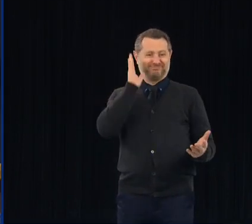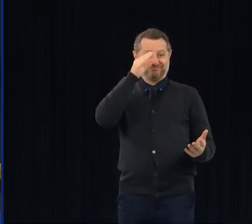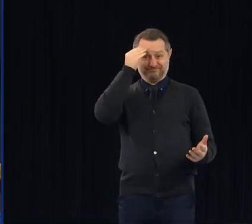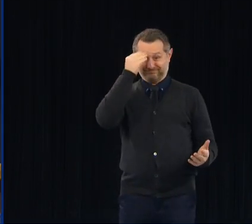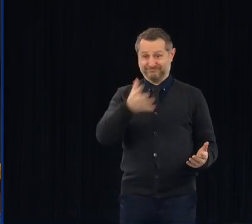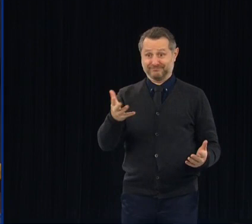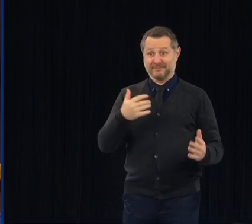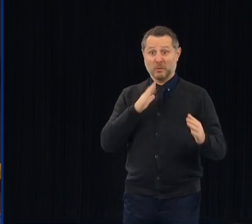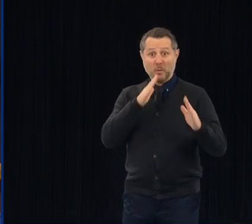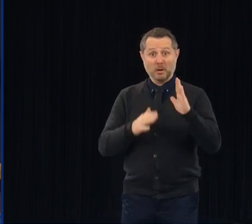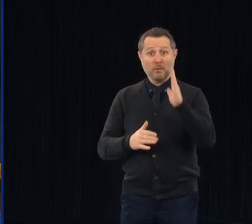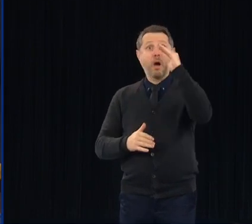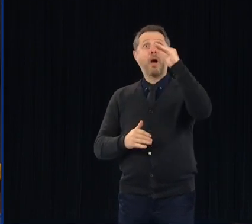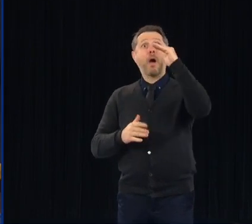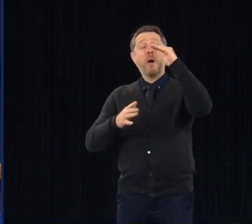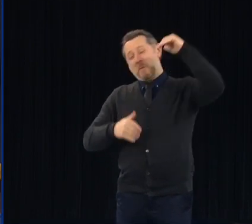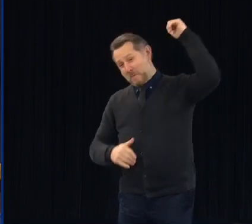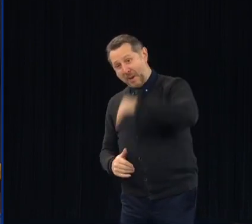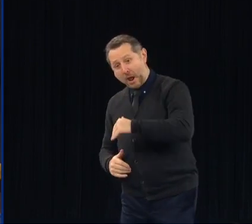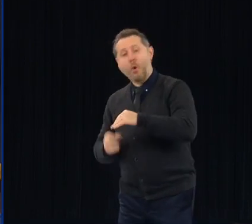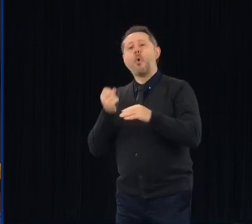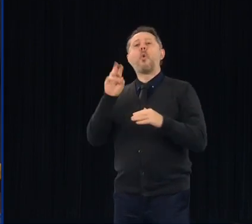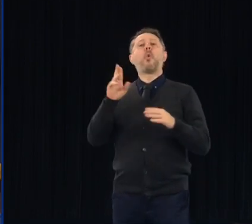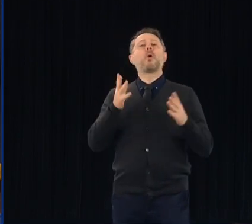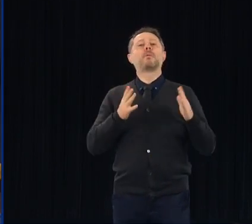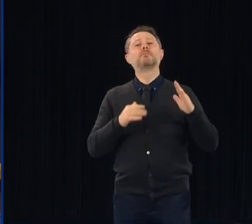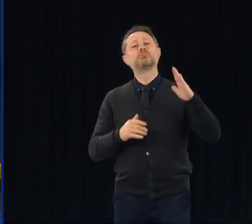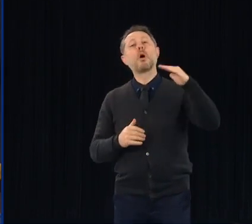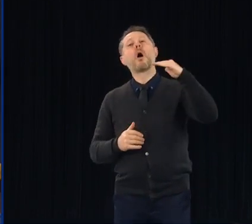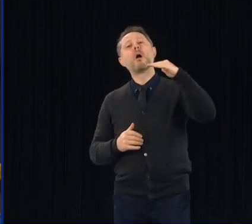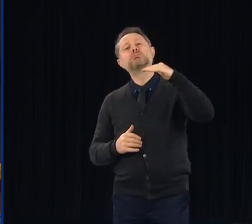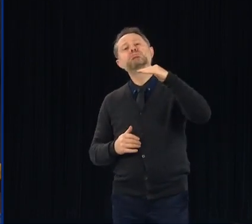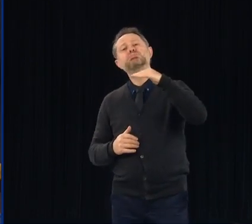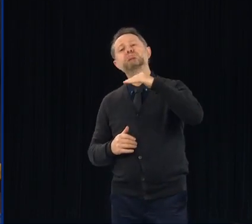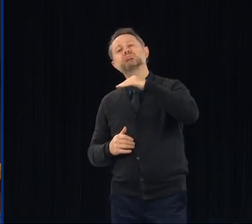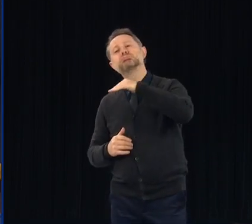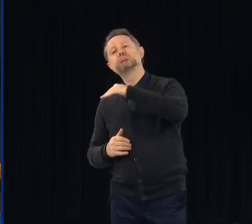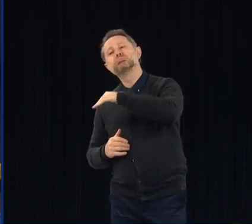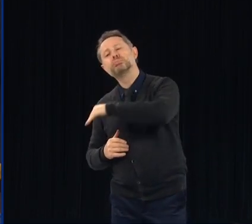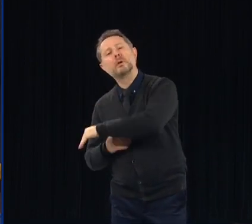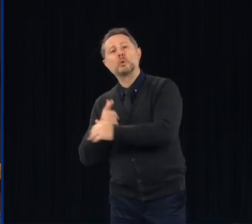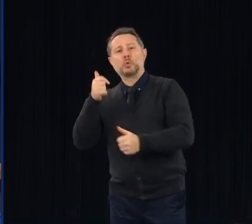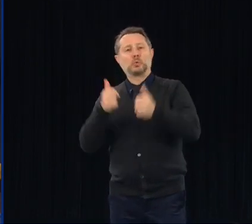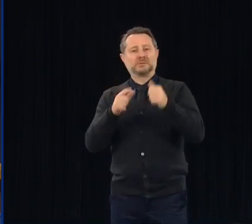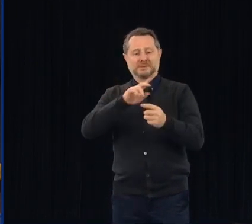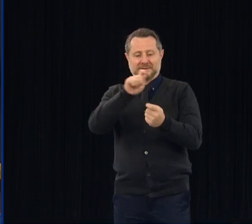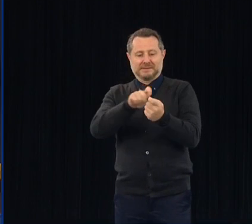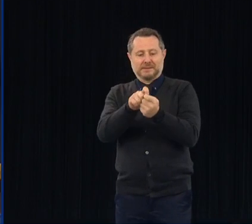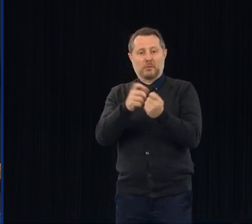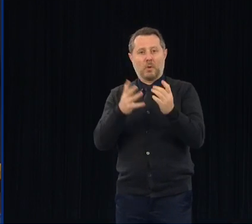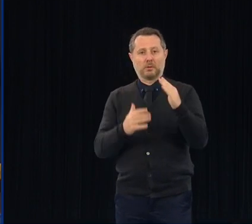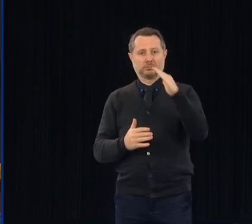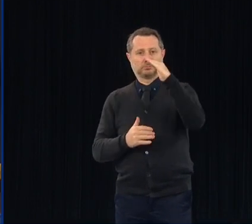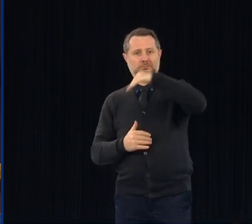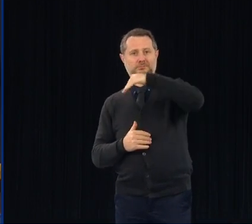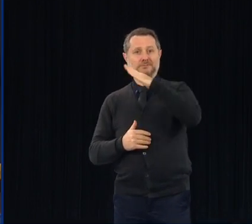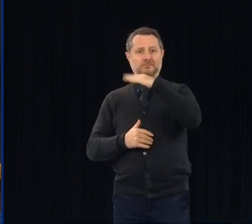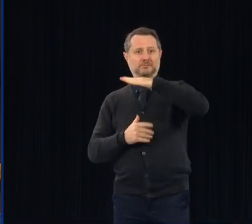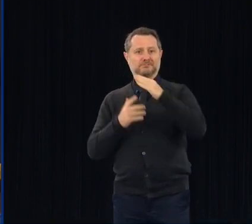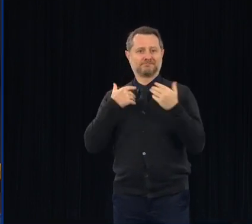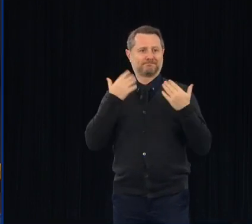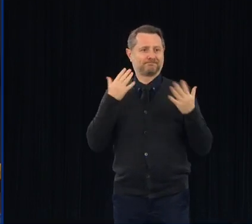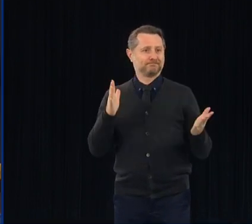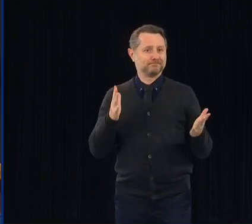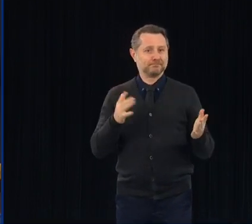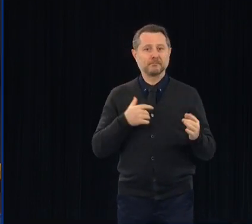In other words, do you go up, hit the high, and then immediately drop, or do you go up and then there's